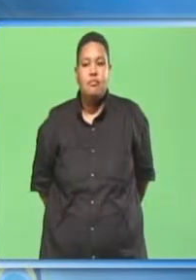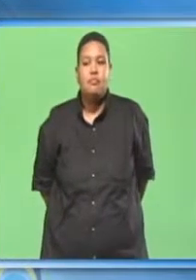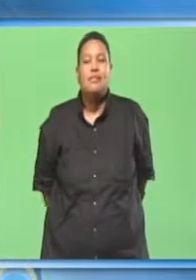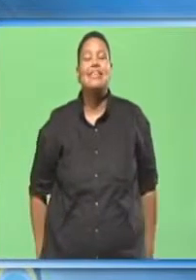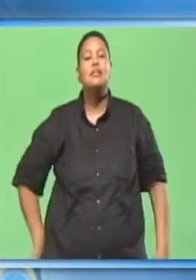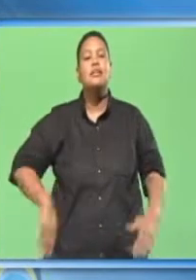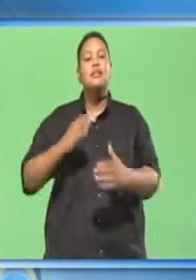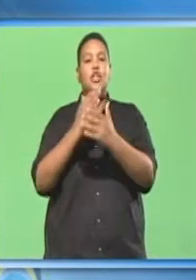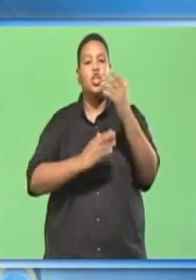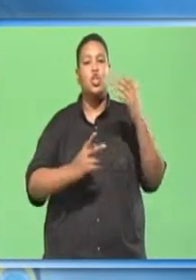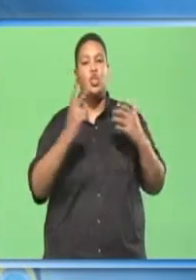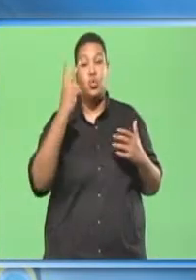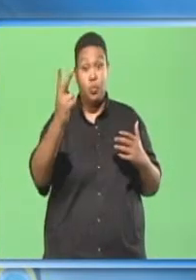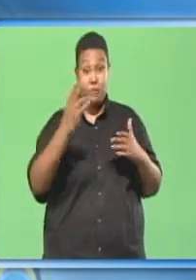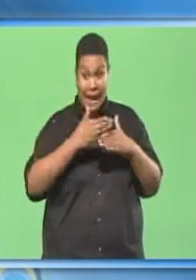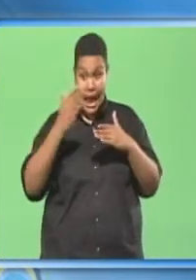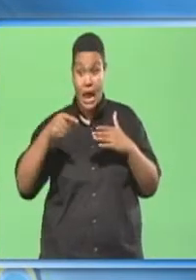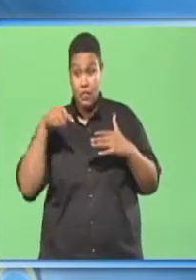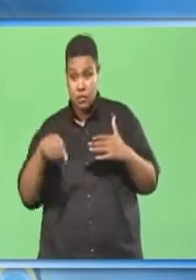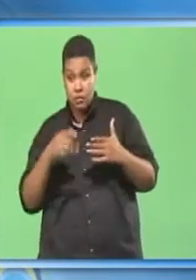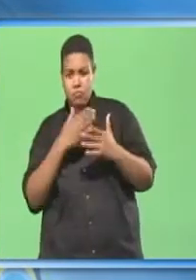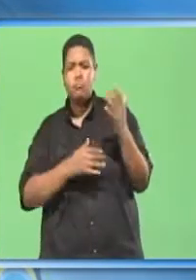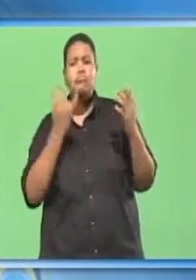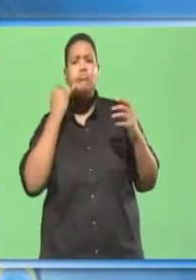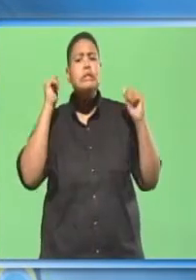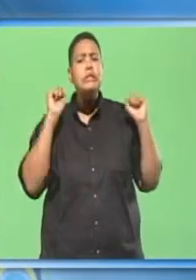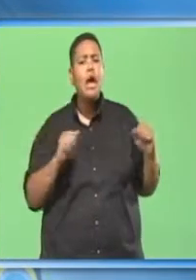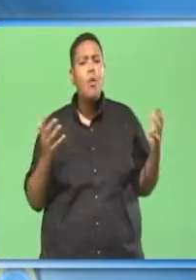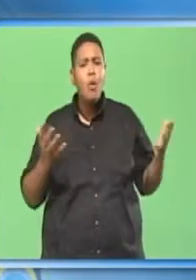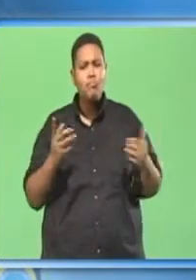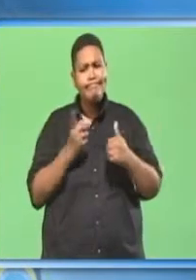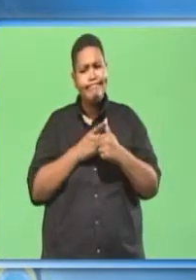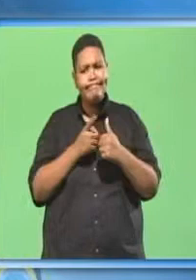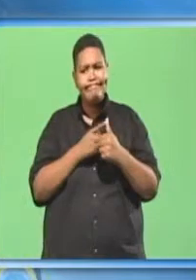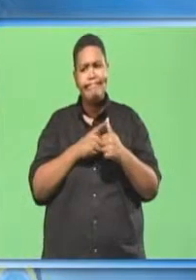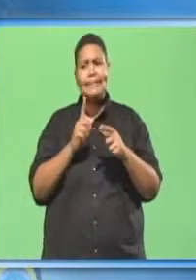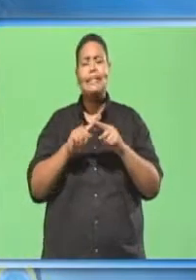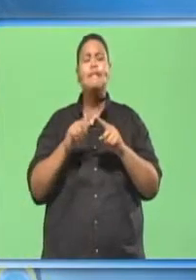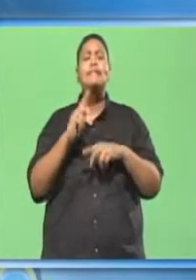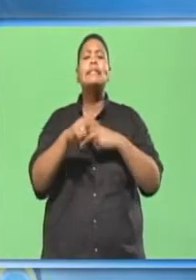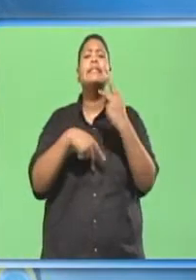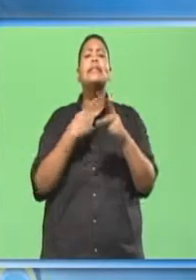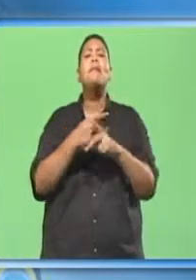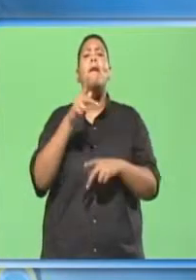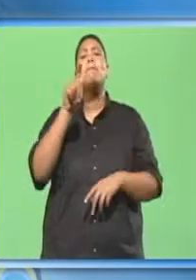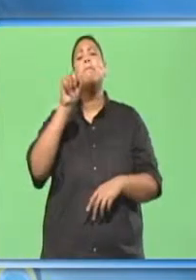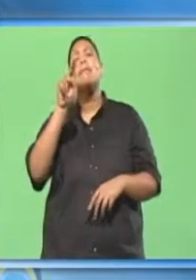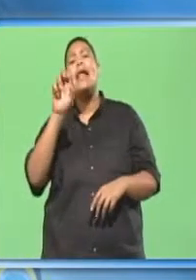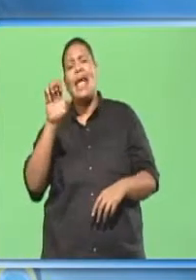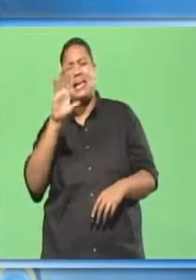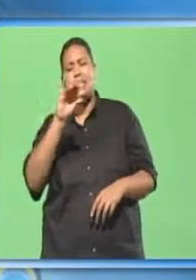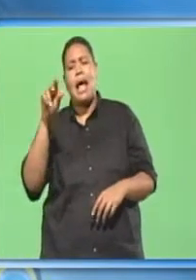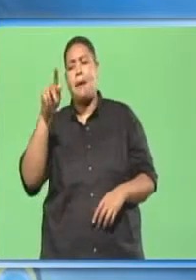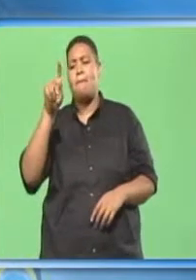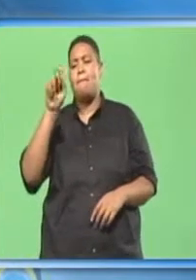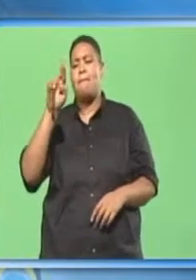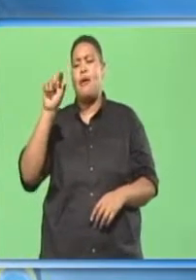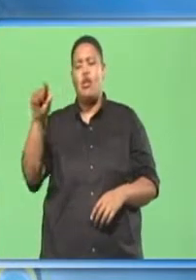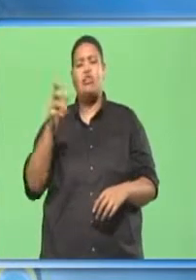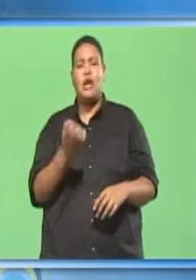Section 2. At the end of this section, you should be able to A. Discuss the types of planes and pairing tools.